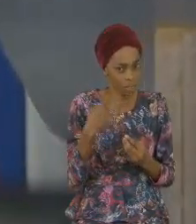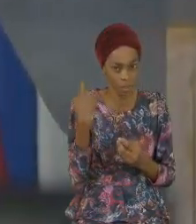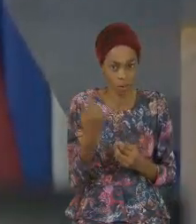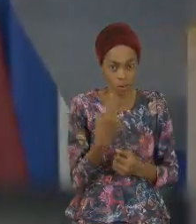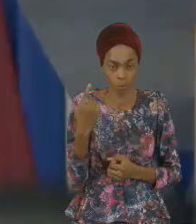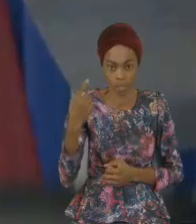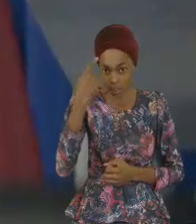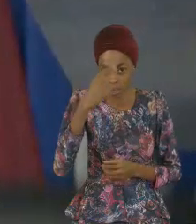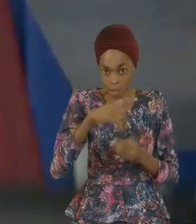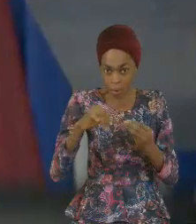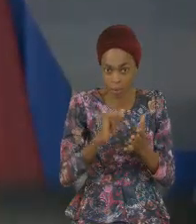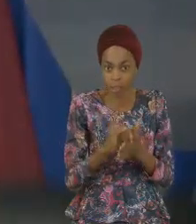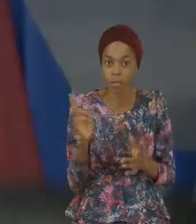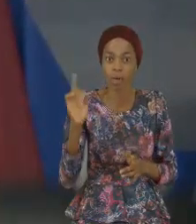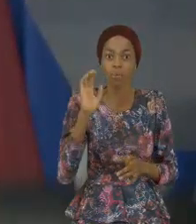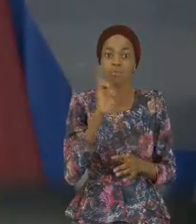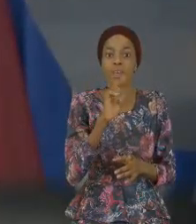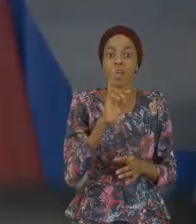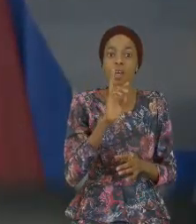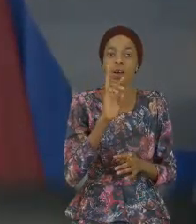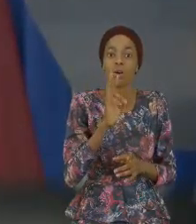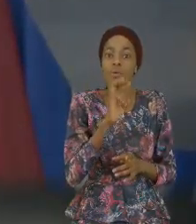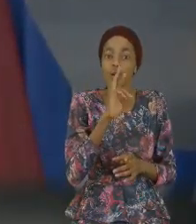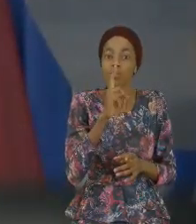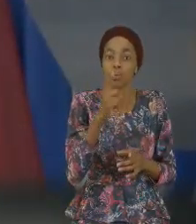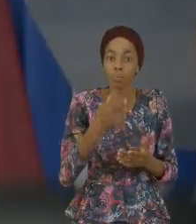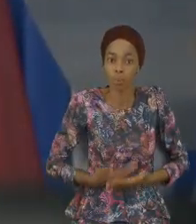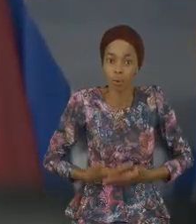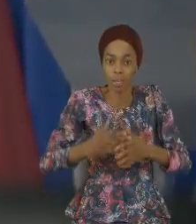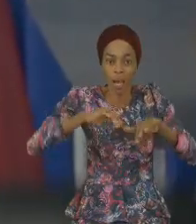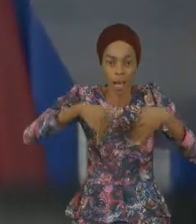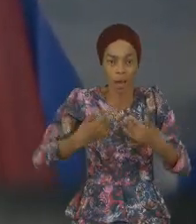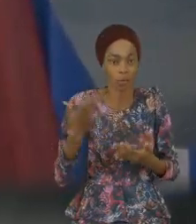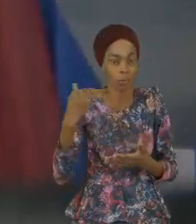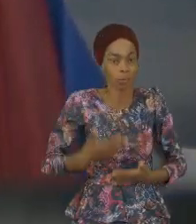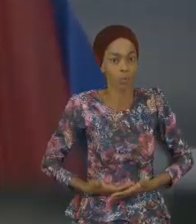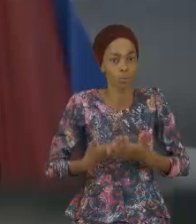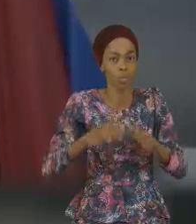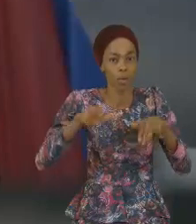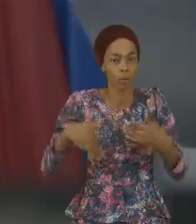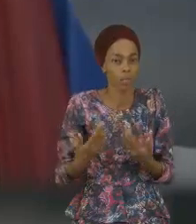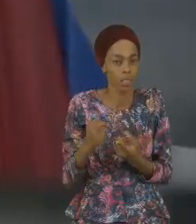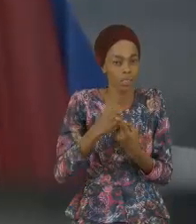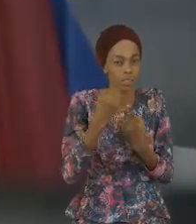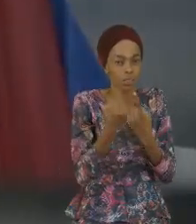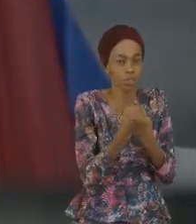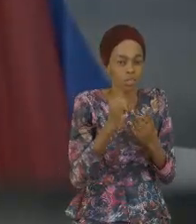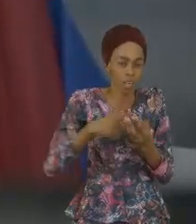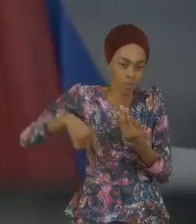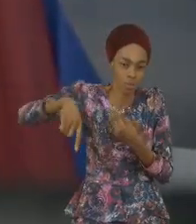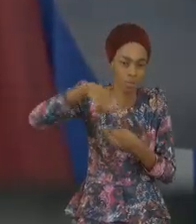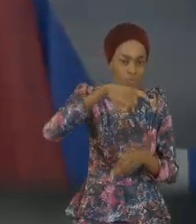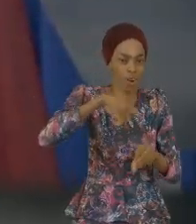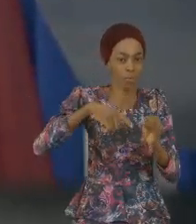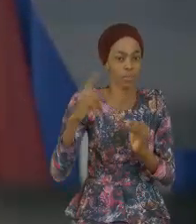was I born? How was I born? And what were the prevailing circumstances when